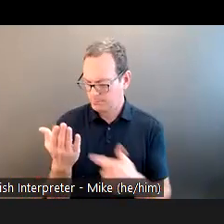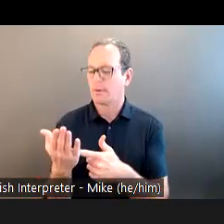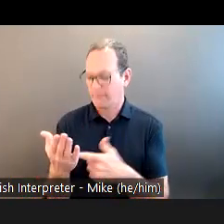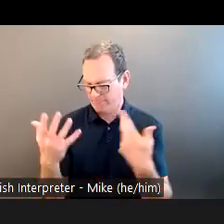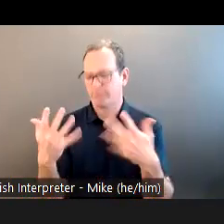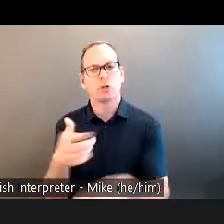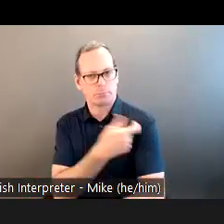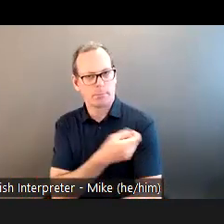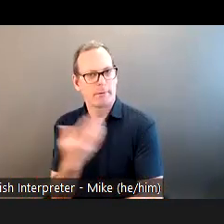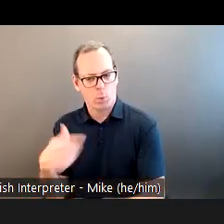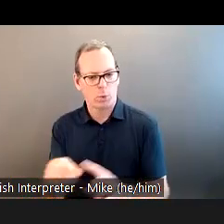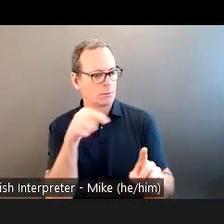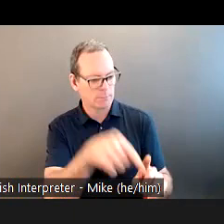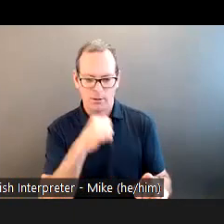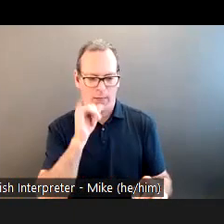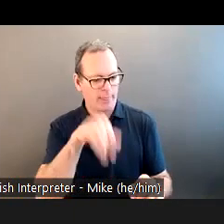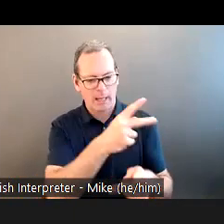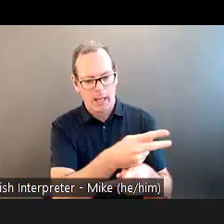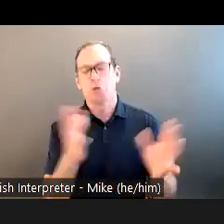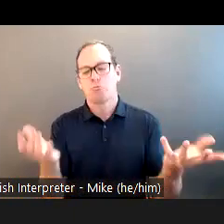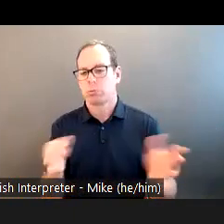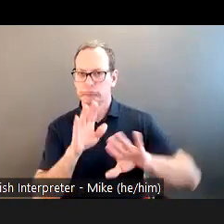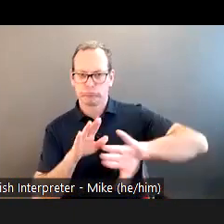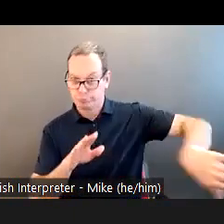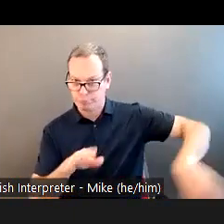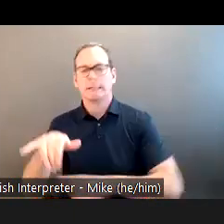receiving. Those prior expressed